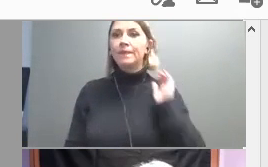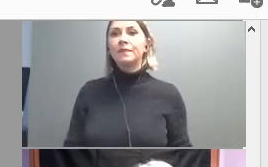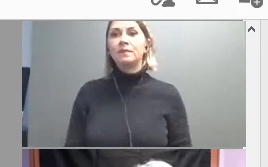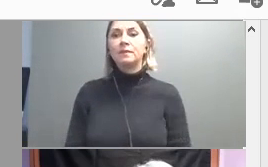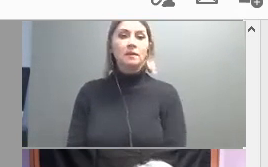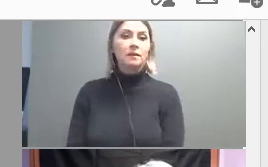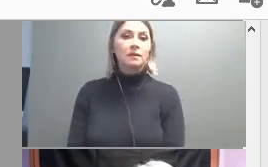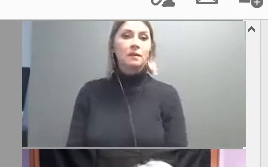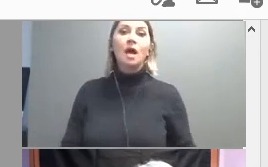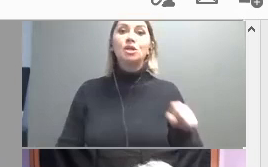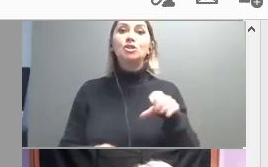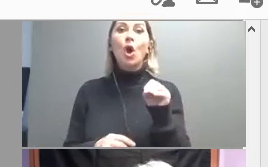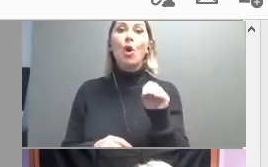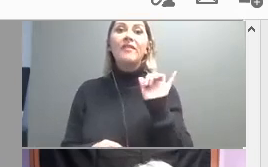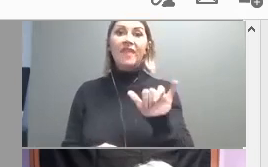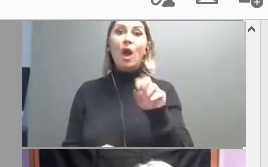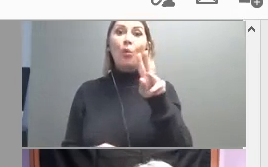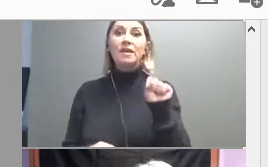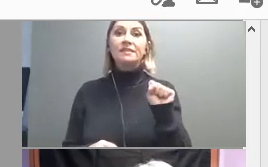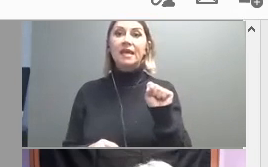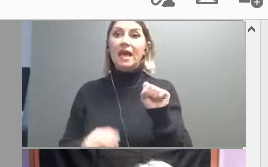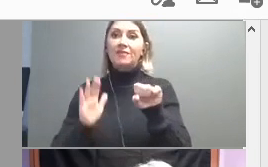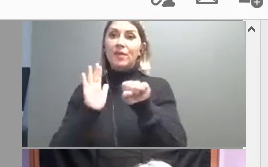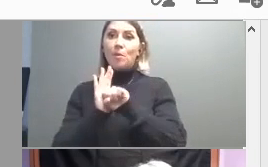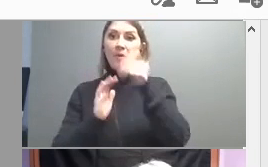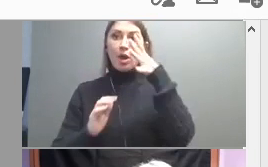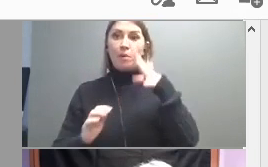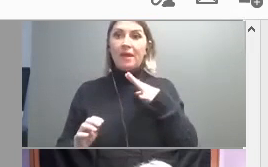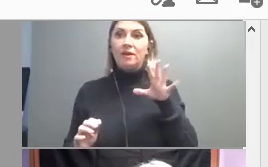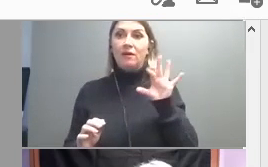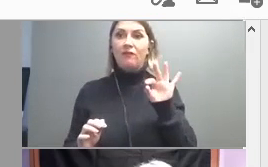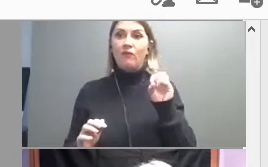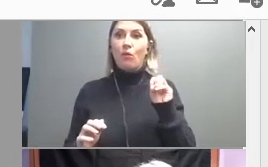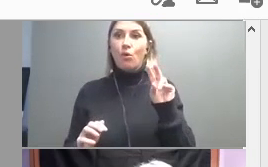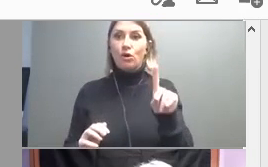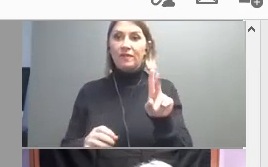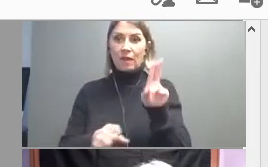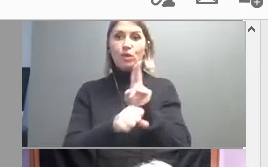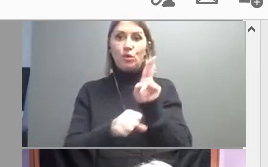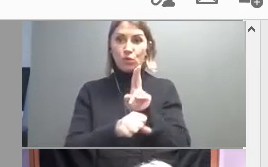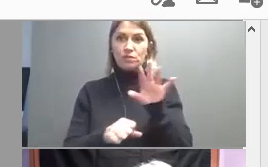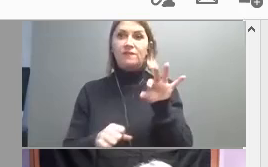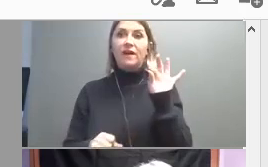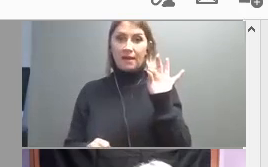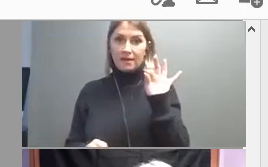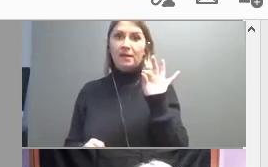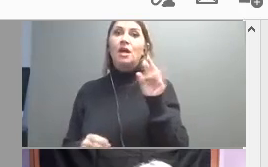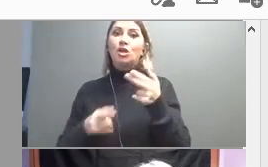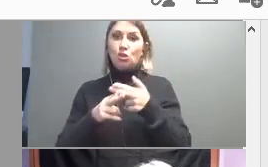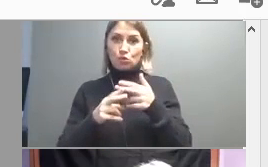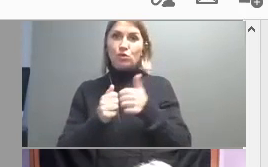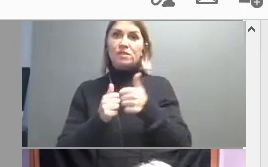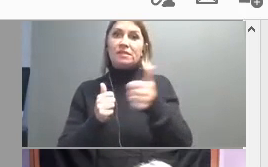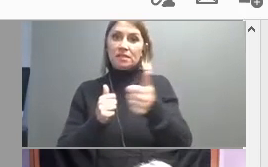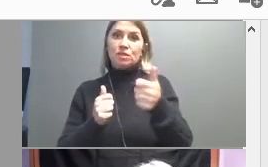So, okay, so that was the Bellman-Ford algorithm that we used to find the shortest distance to